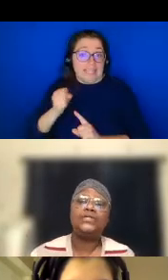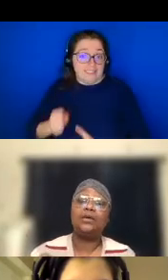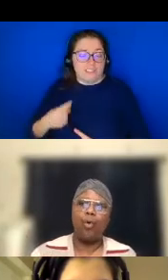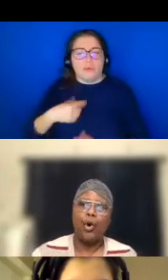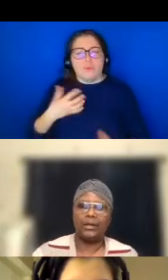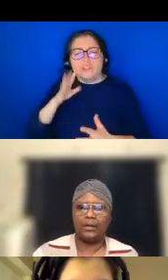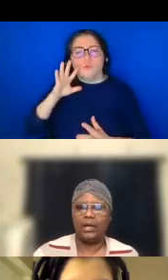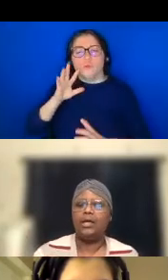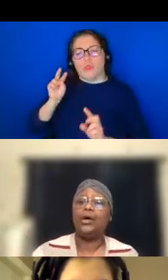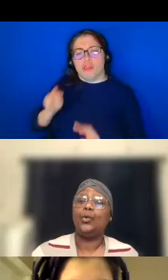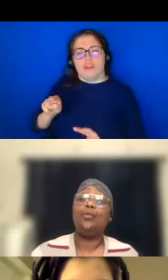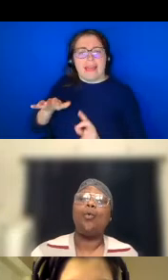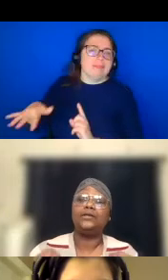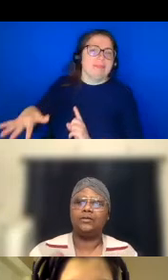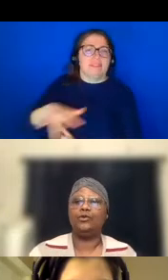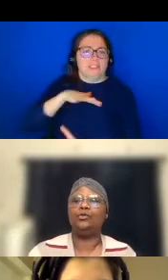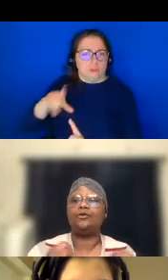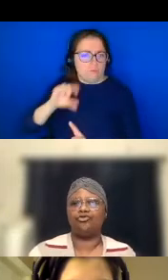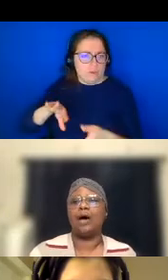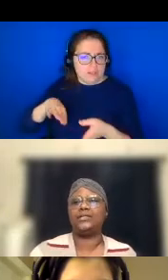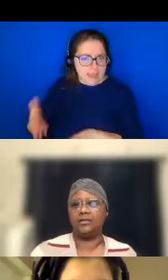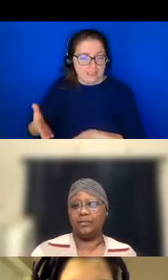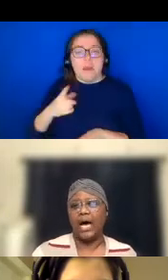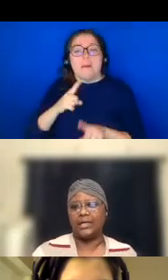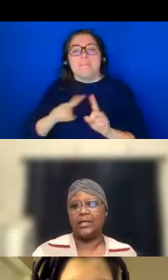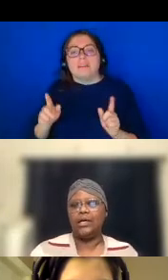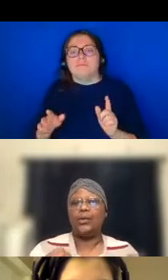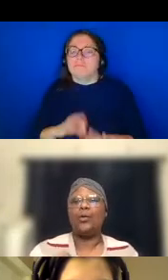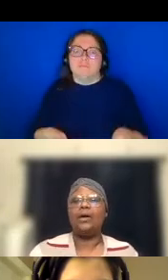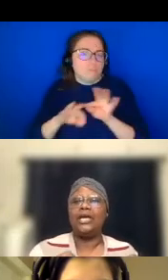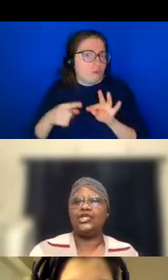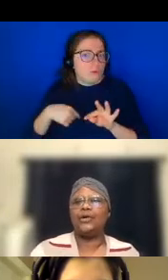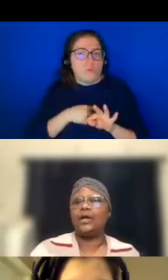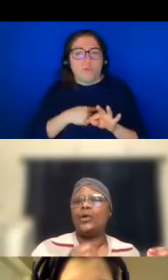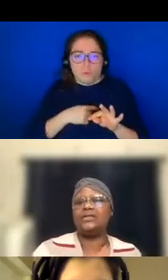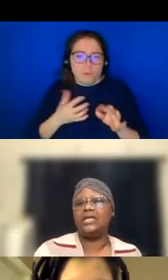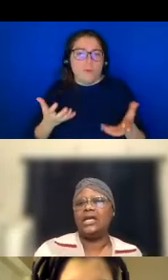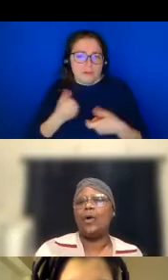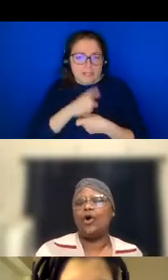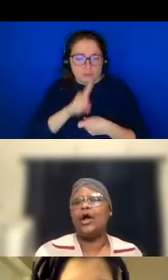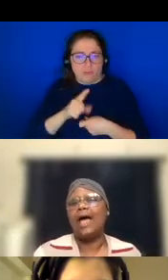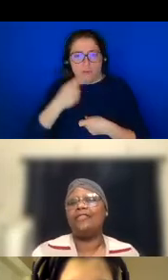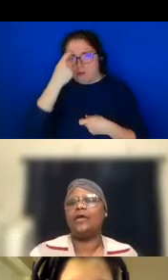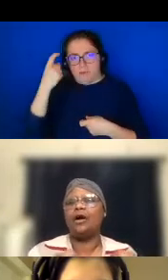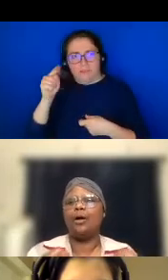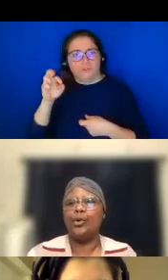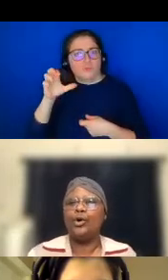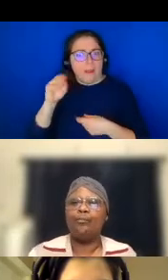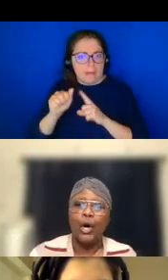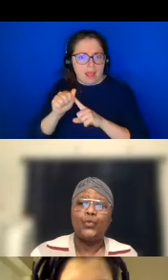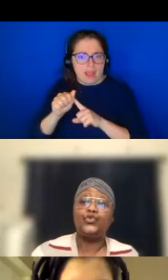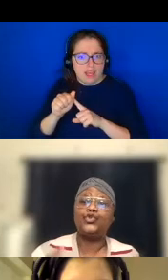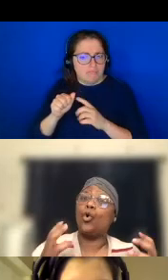most importantly, we want to rule out trauma to the body. We want to make sure that we are seeing whether or not there are